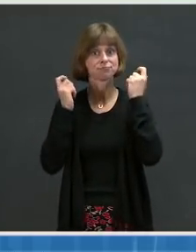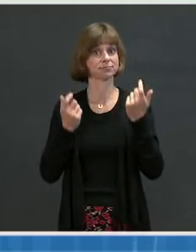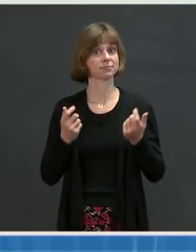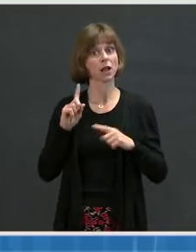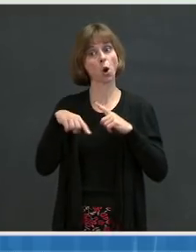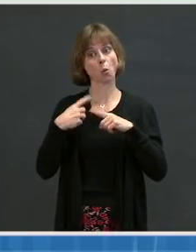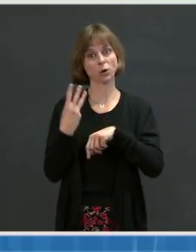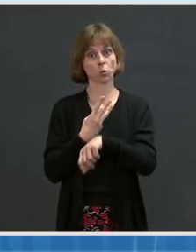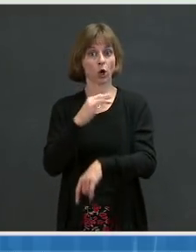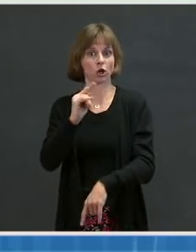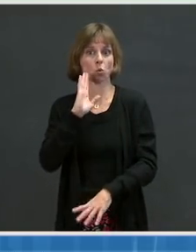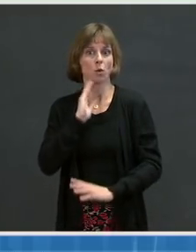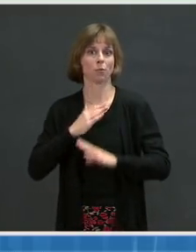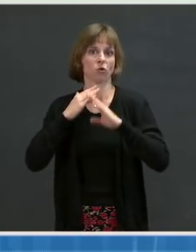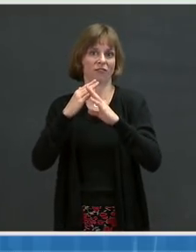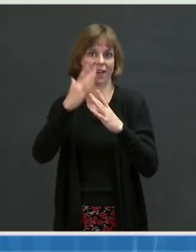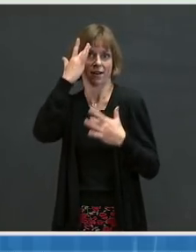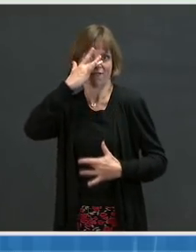And we believe these masks will do so.